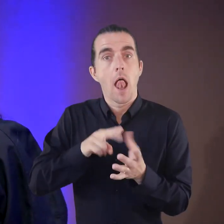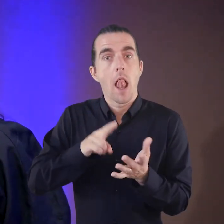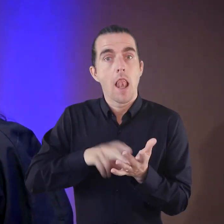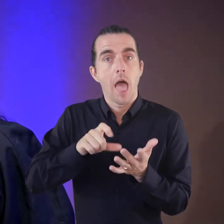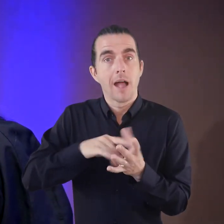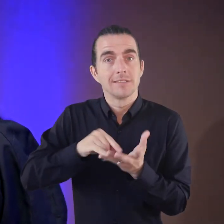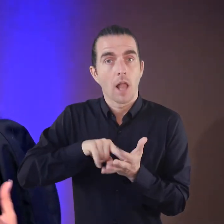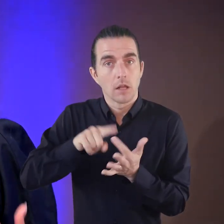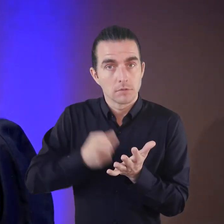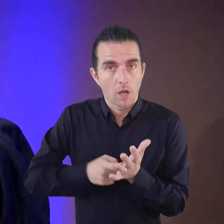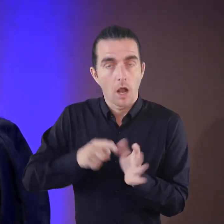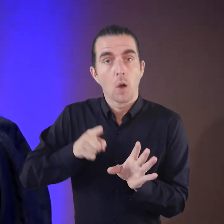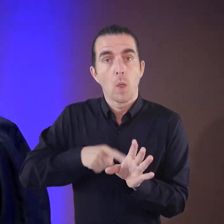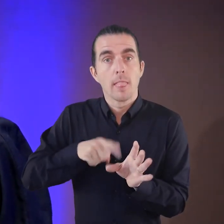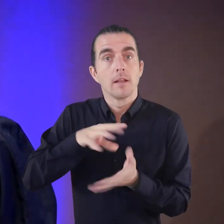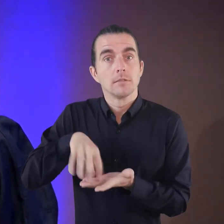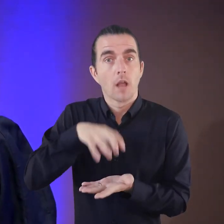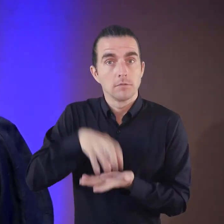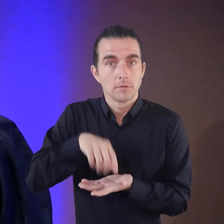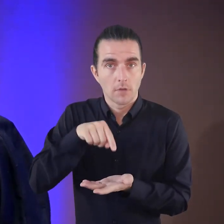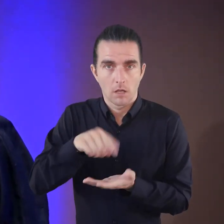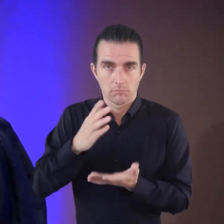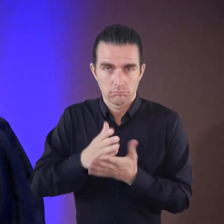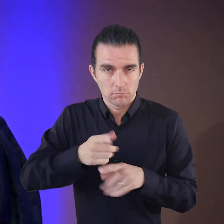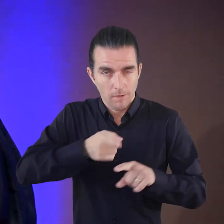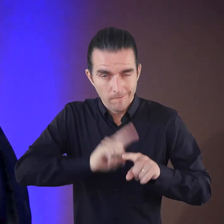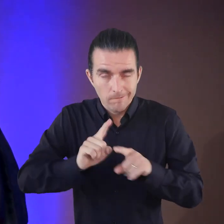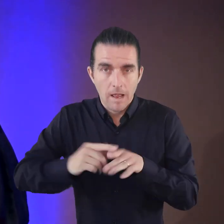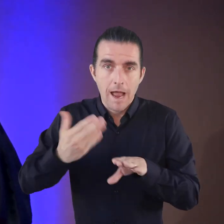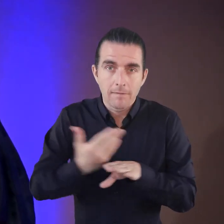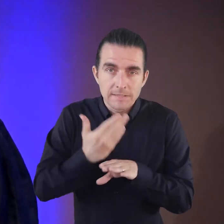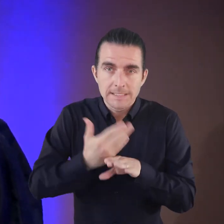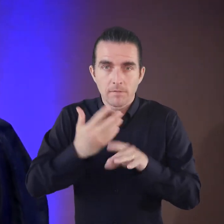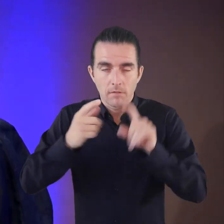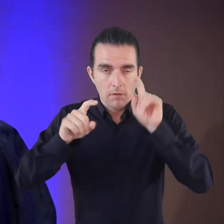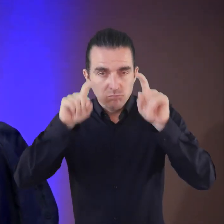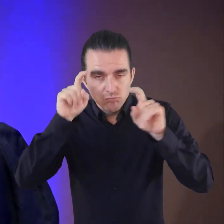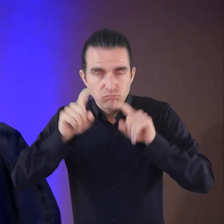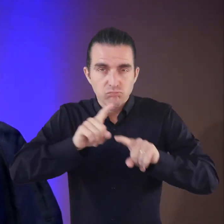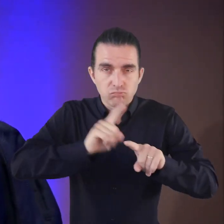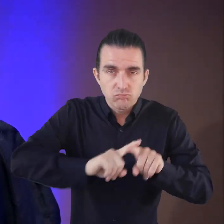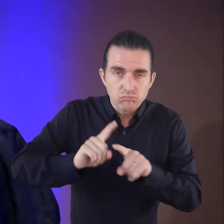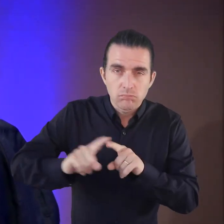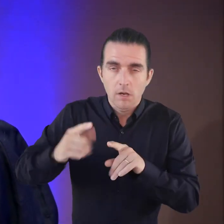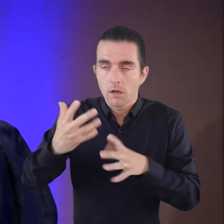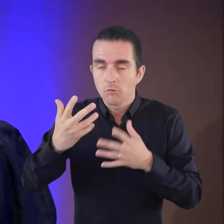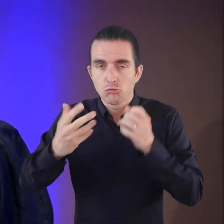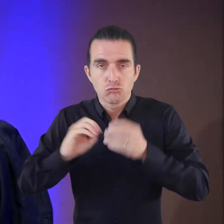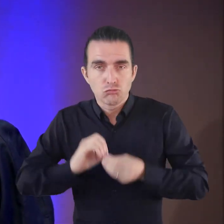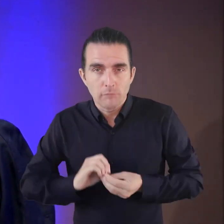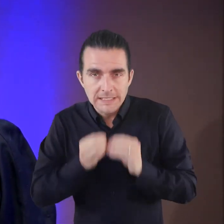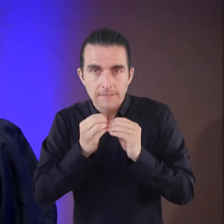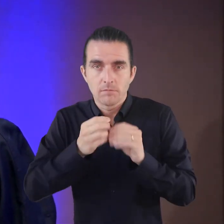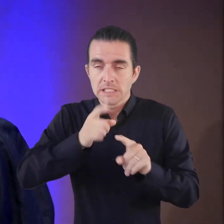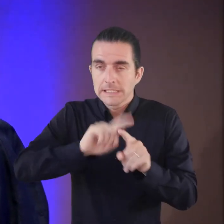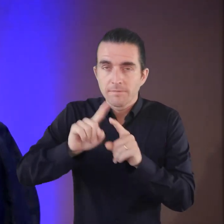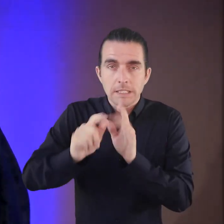Activities were creative and varied. Young people with all different abilities accessed the